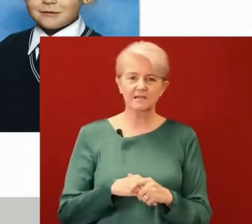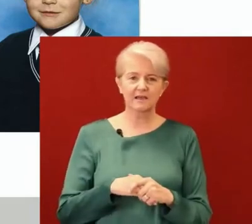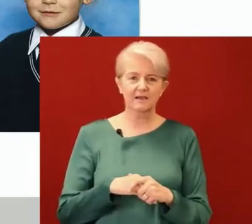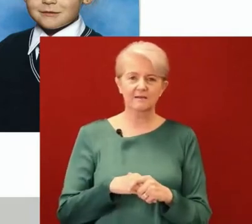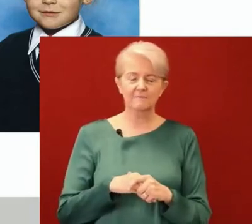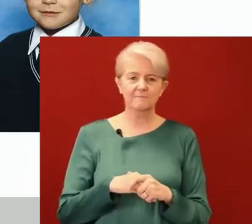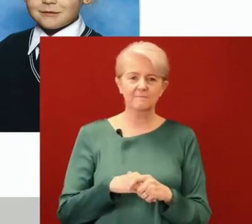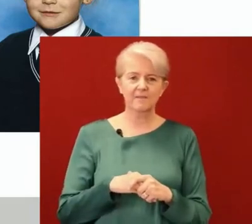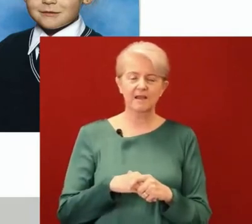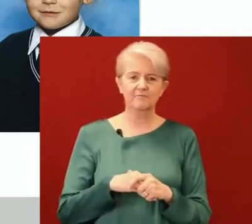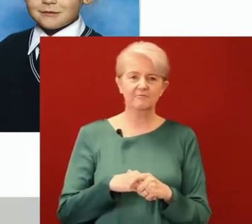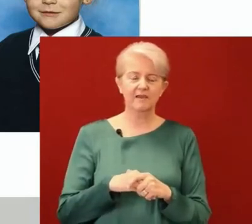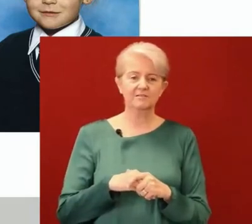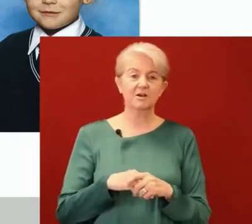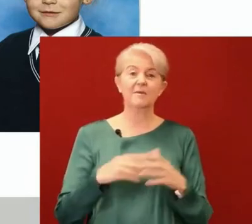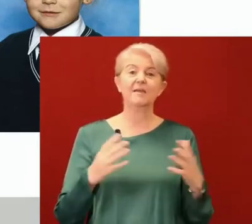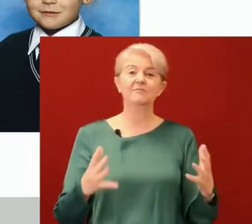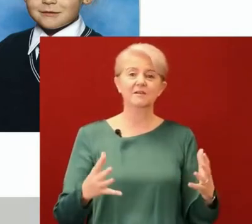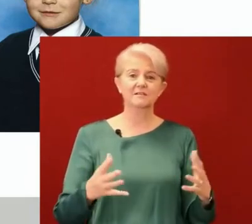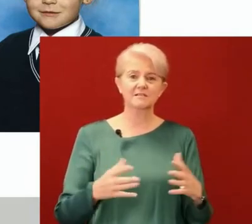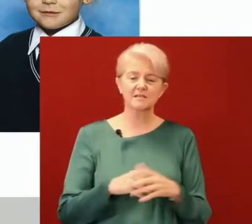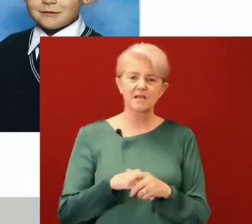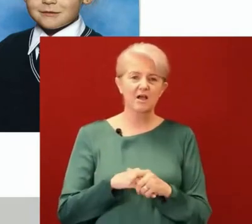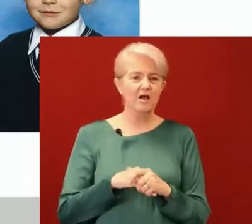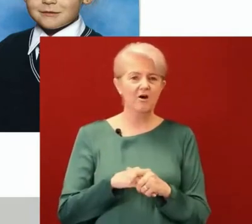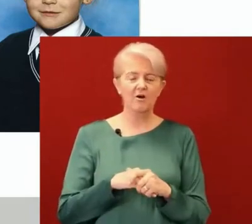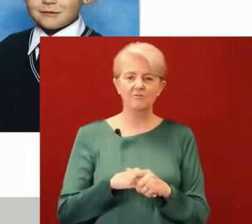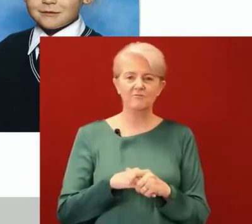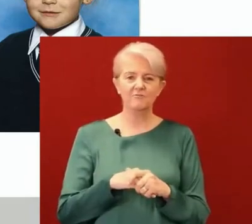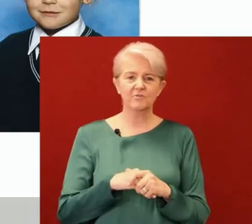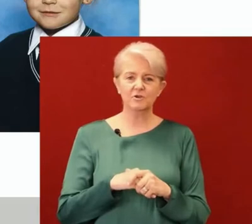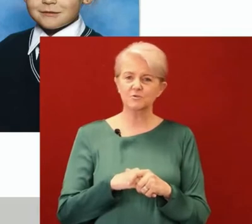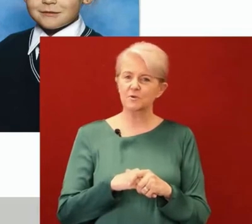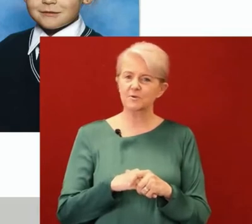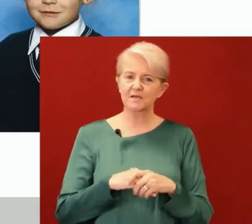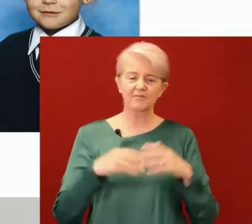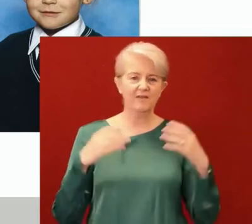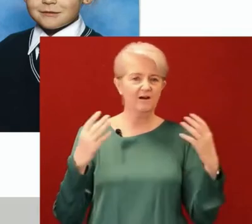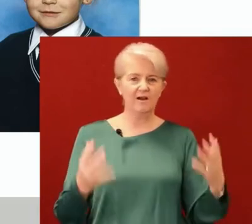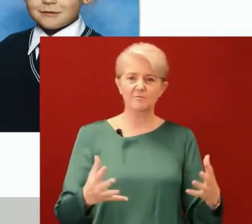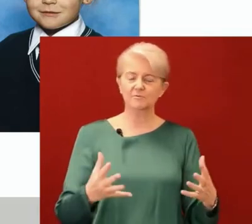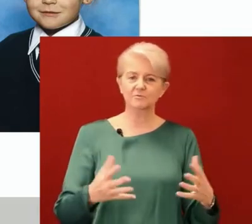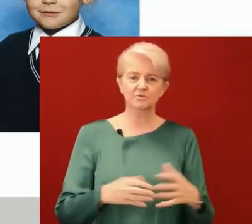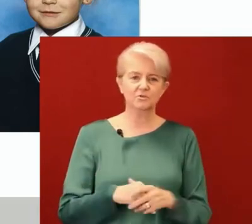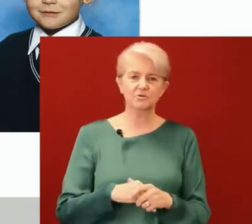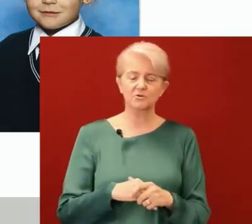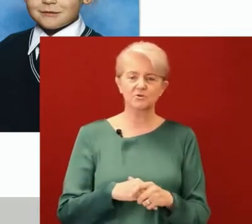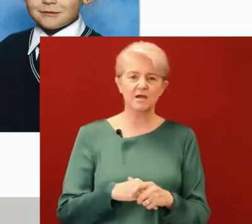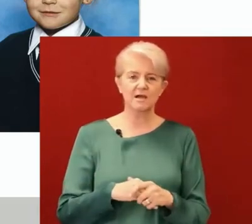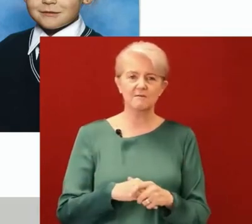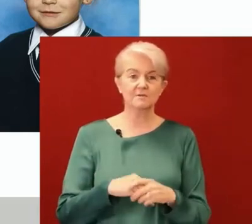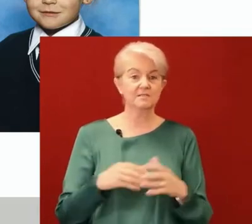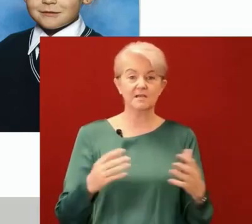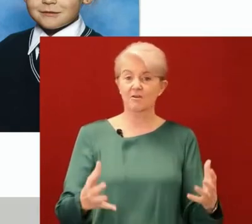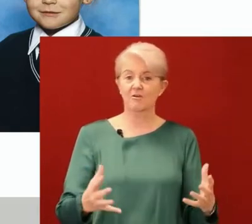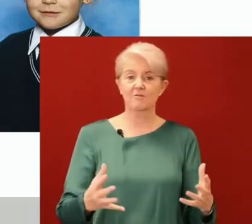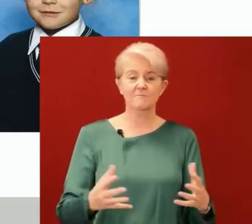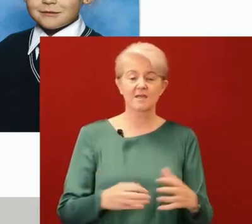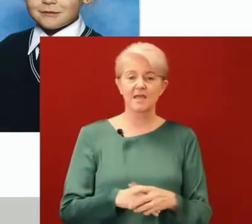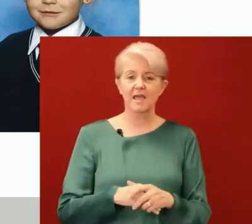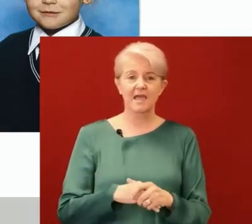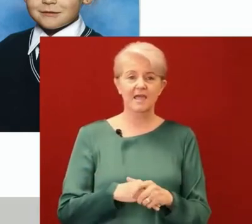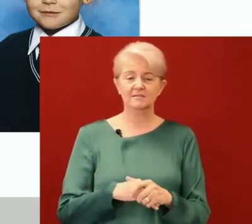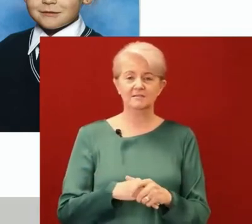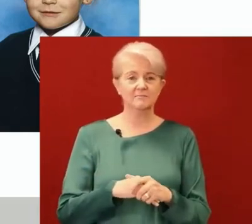respect, and in fact, I'm envious of those women that are able to stay